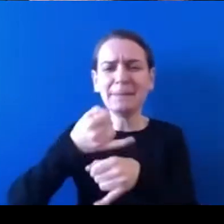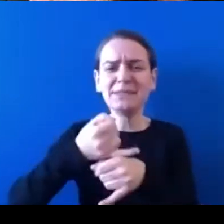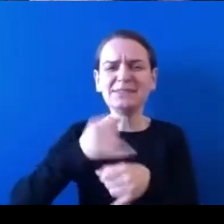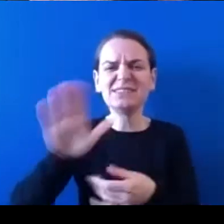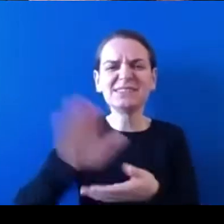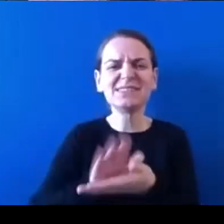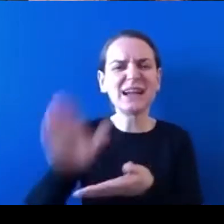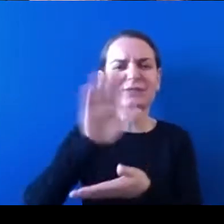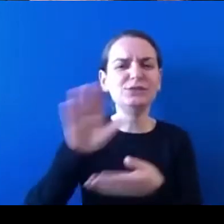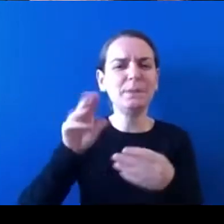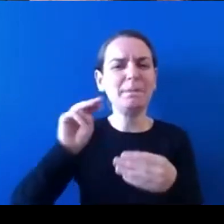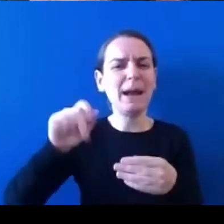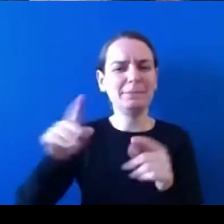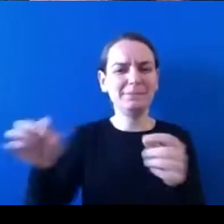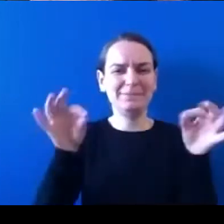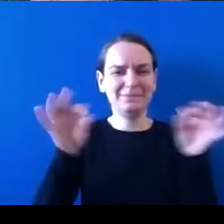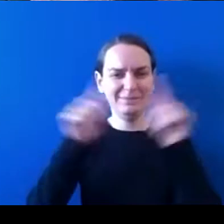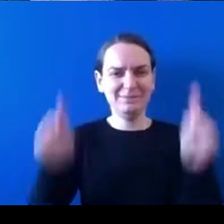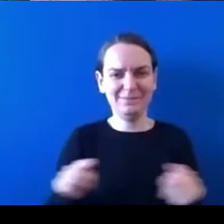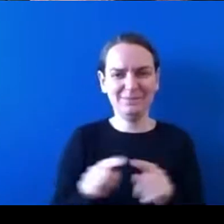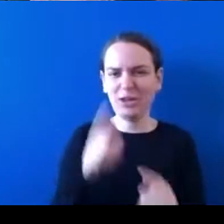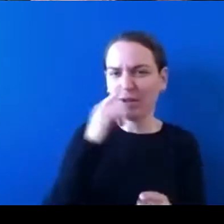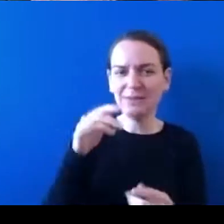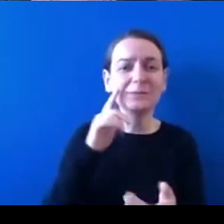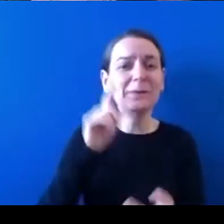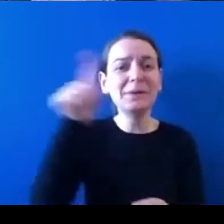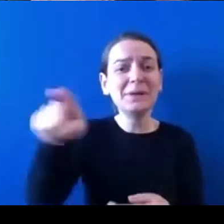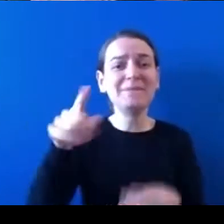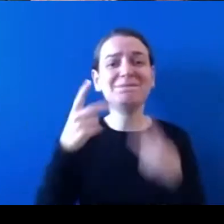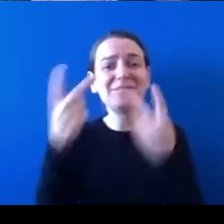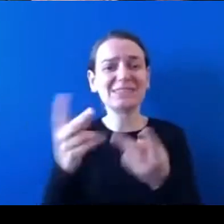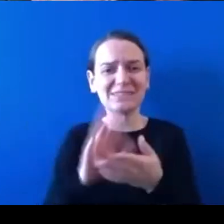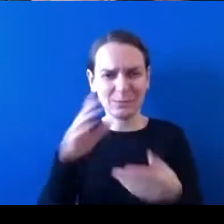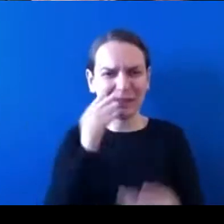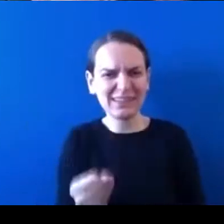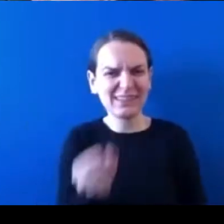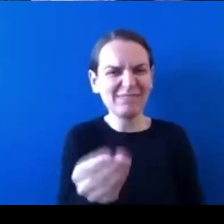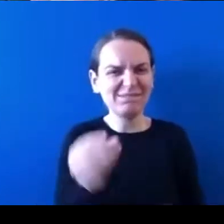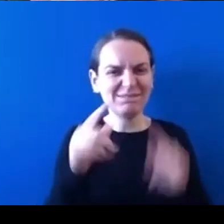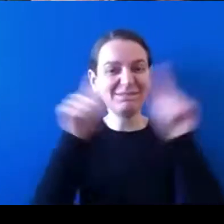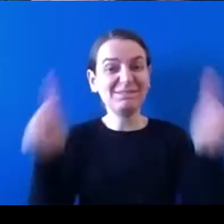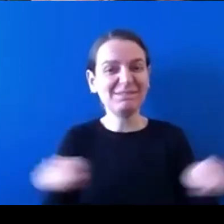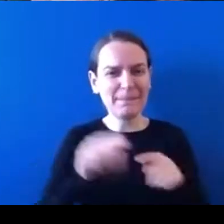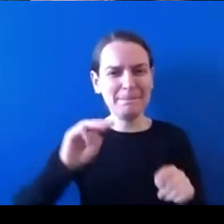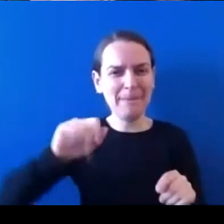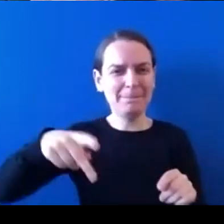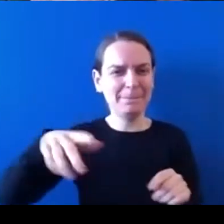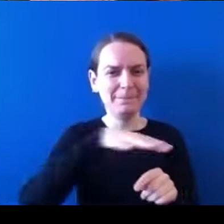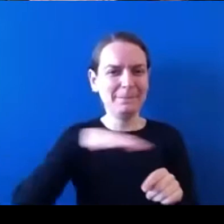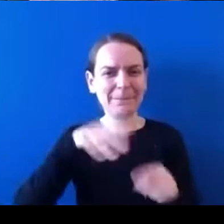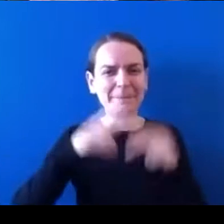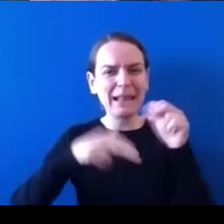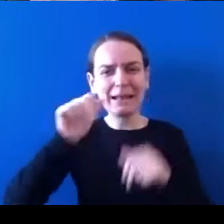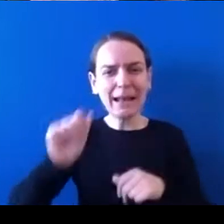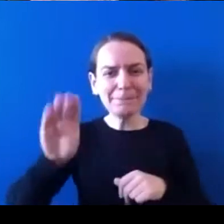to review where the dining rooms are and the classes are in relationship to your dorm location. There may be other